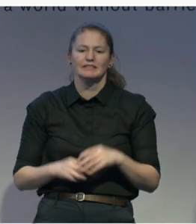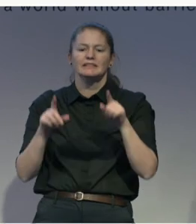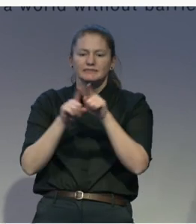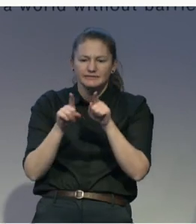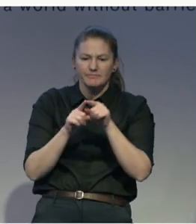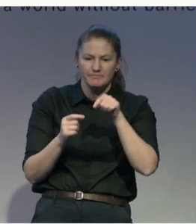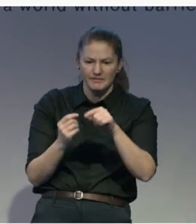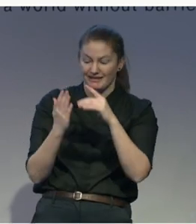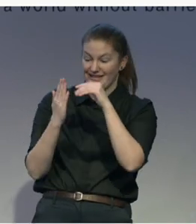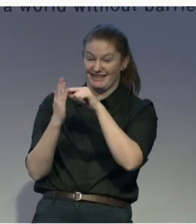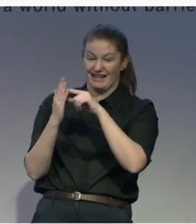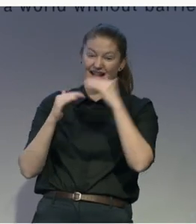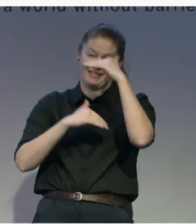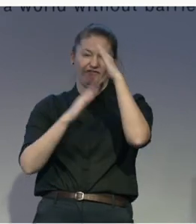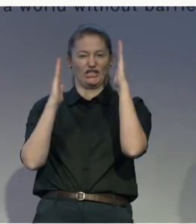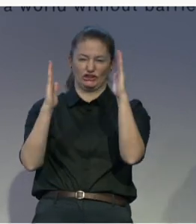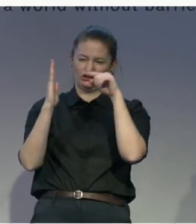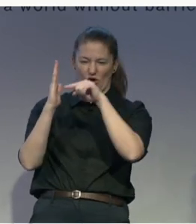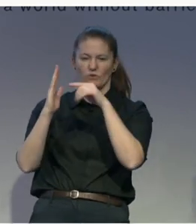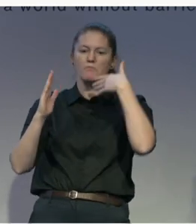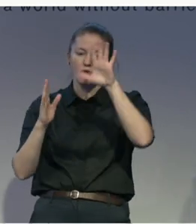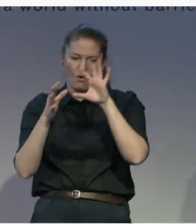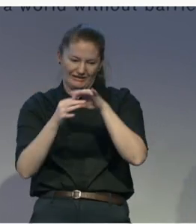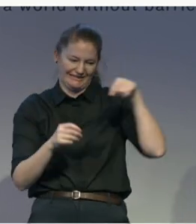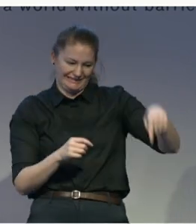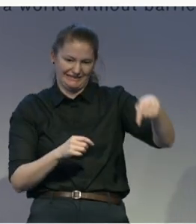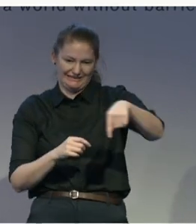some movement to try and change that definition and frame it in a different